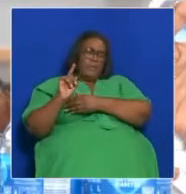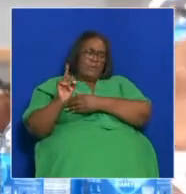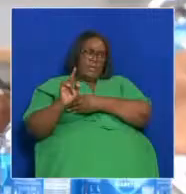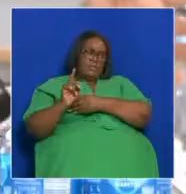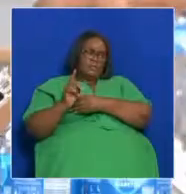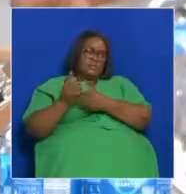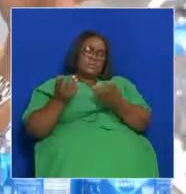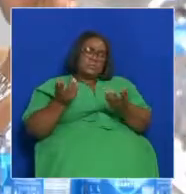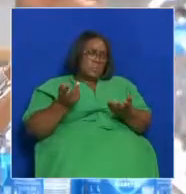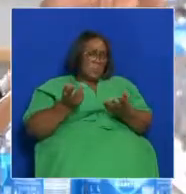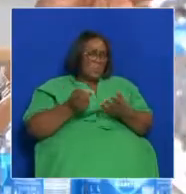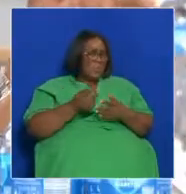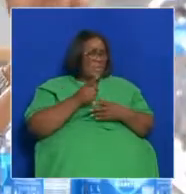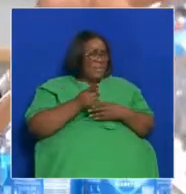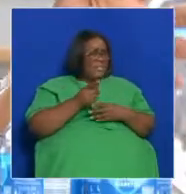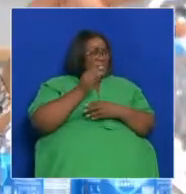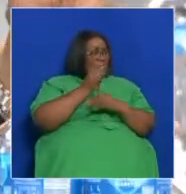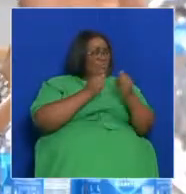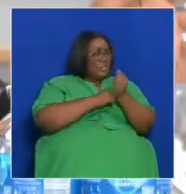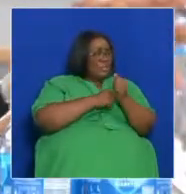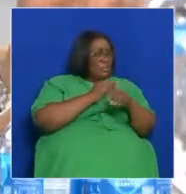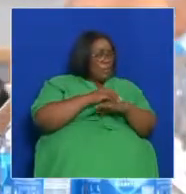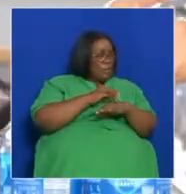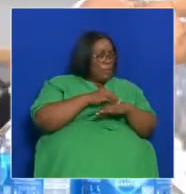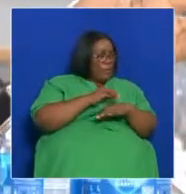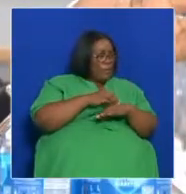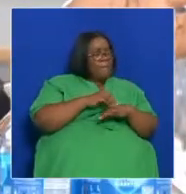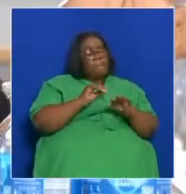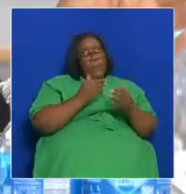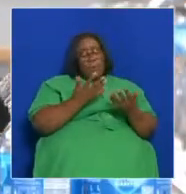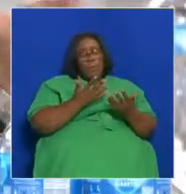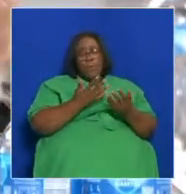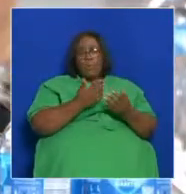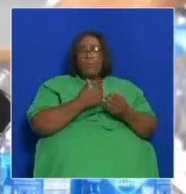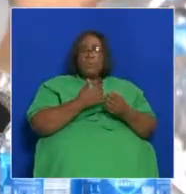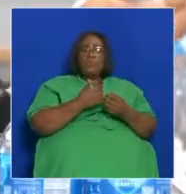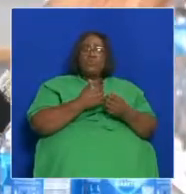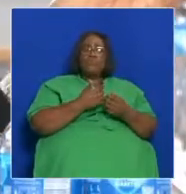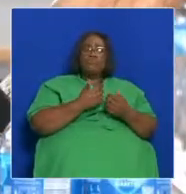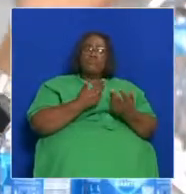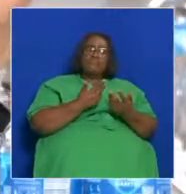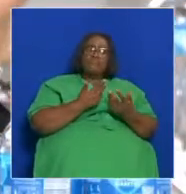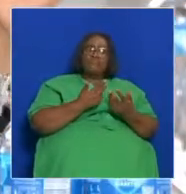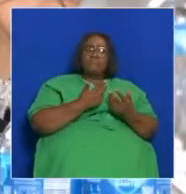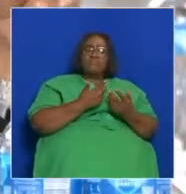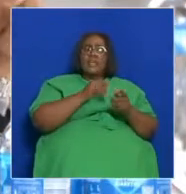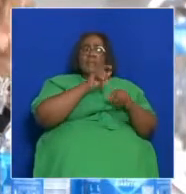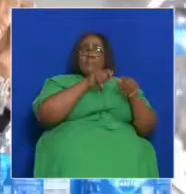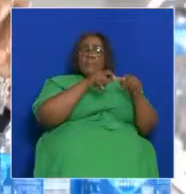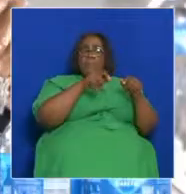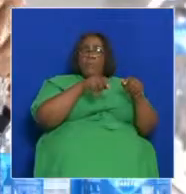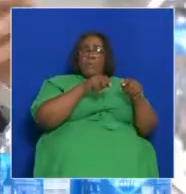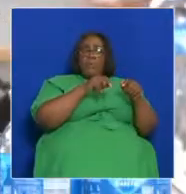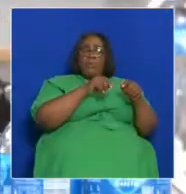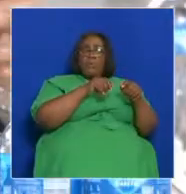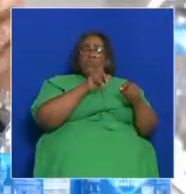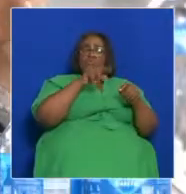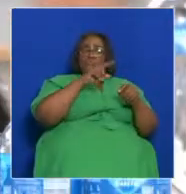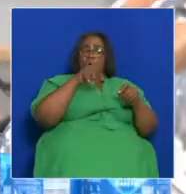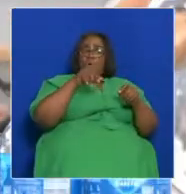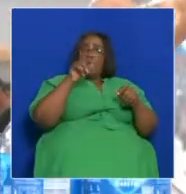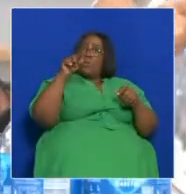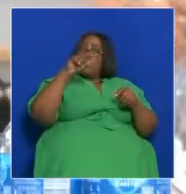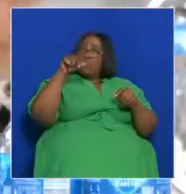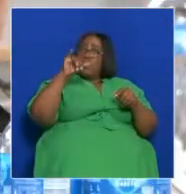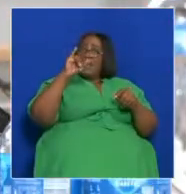a structural problem? Is it well, we happen to have the wrong people in the positions. We had the wrong ID in the form